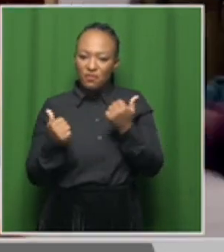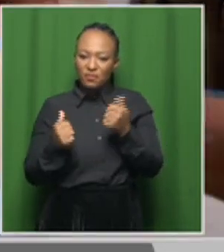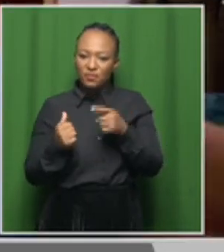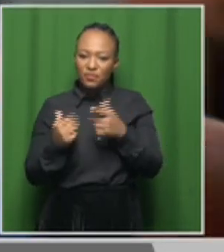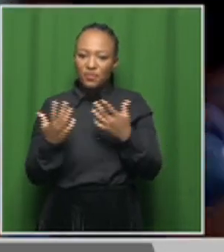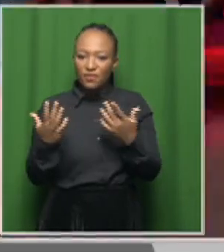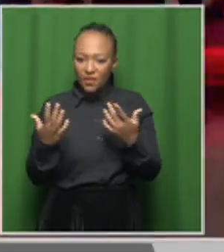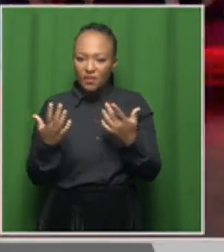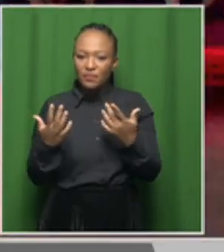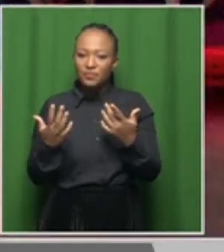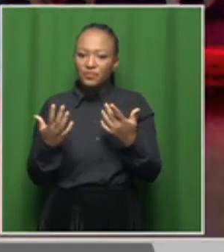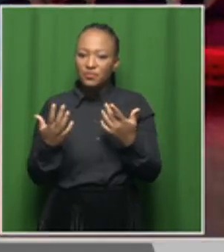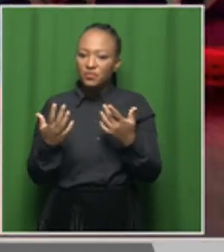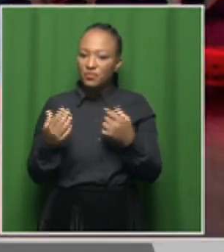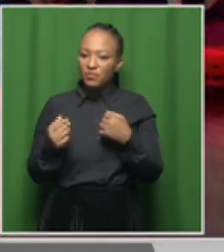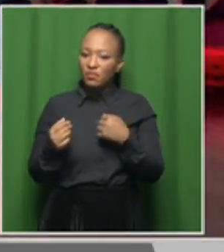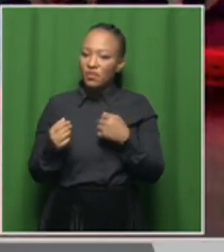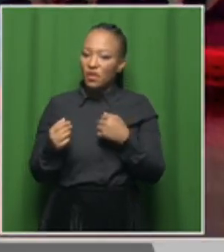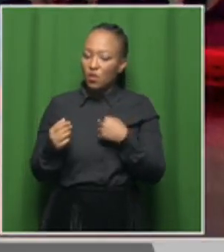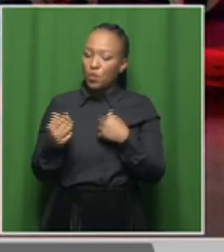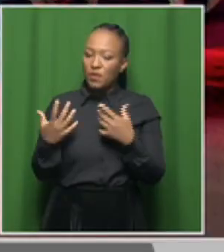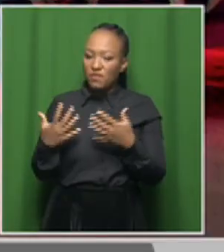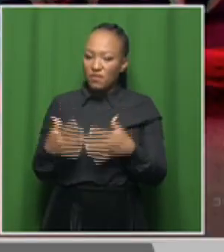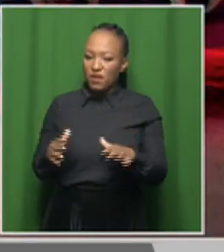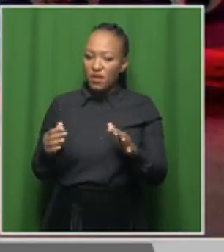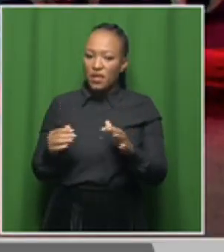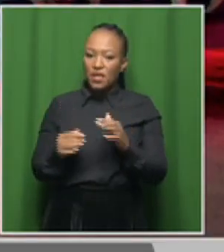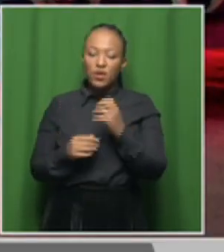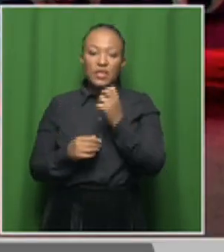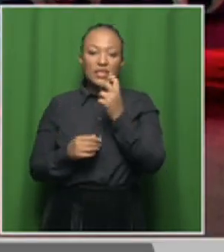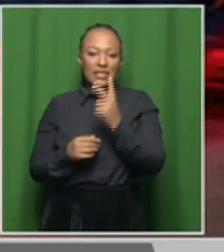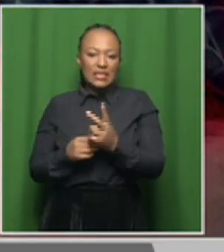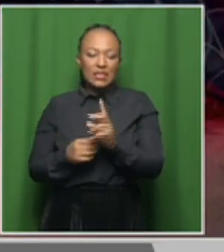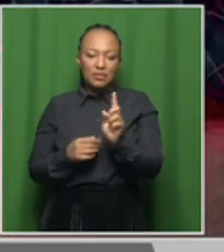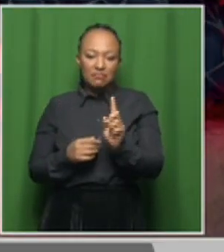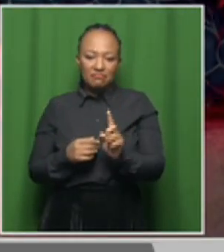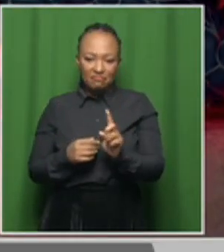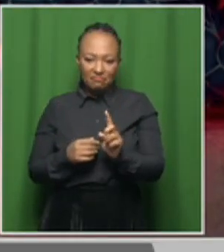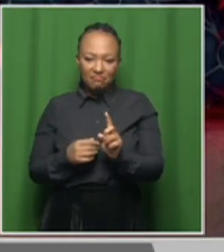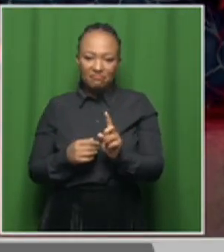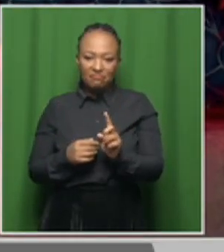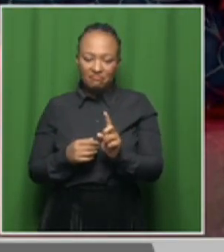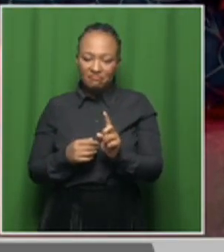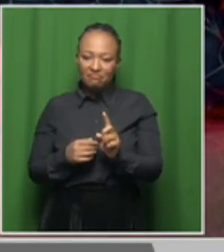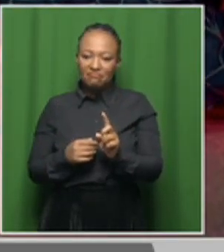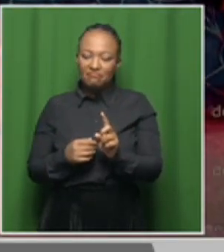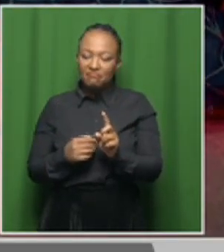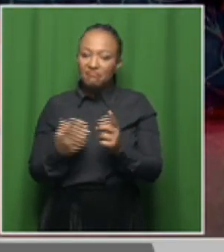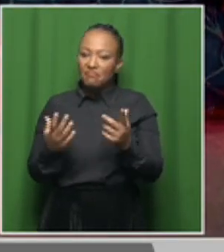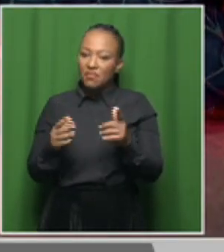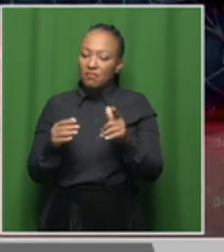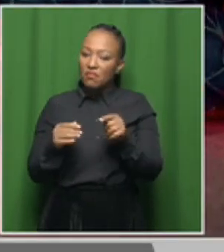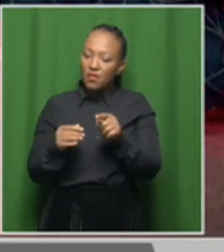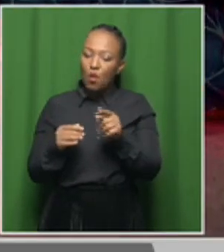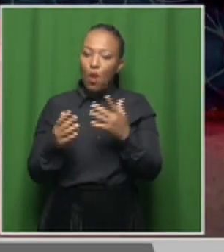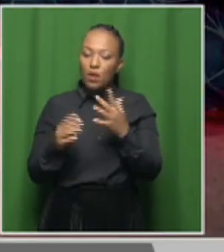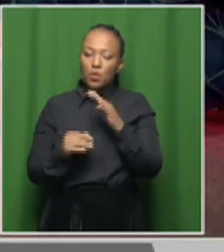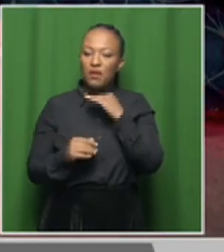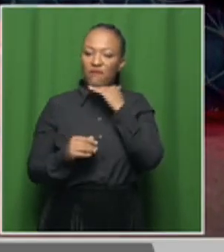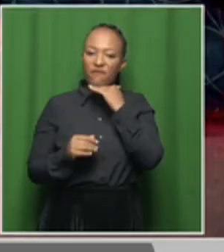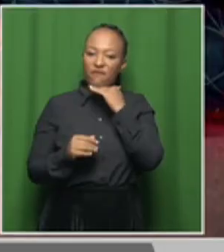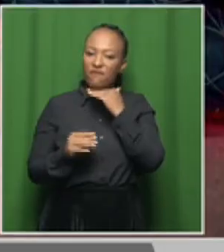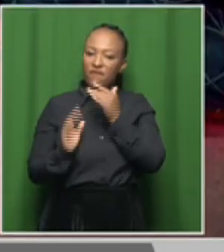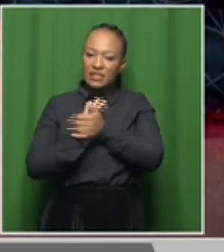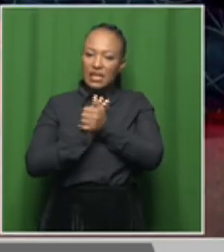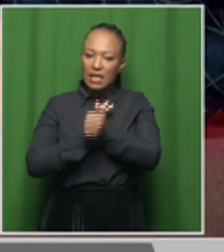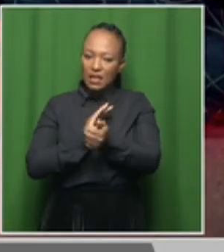spaces. So what we've then seen is that there's been because of that shortage, not enough